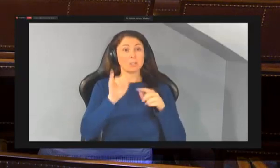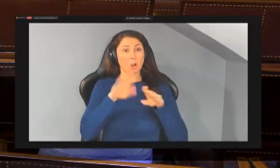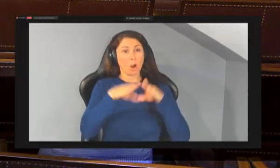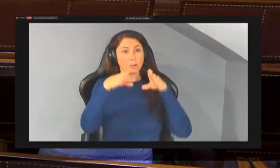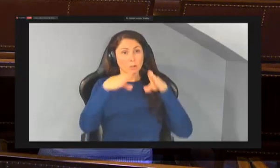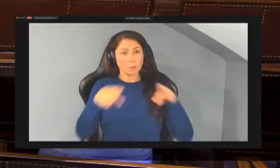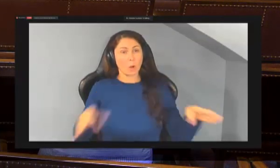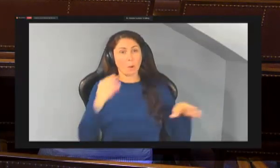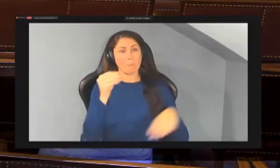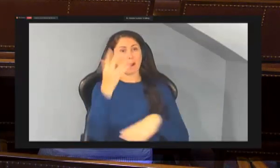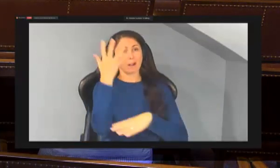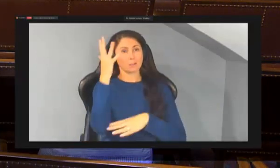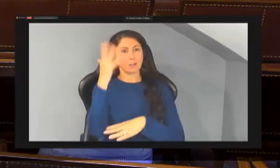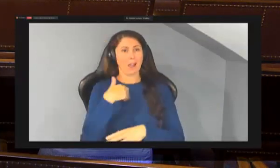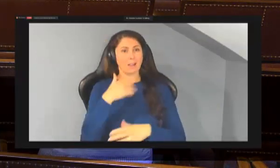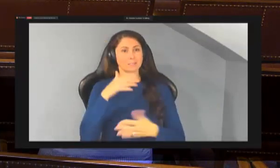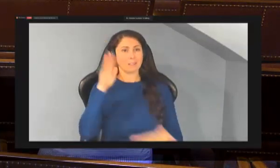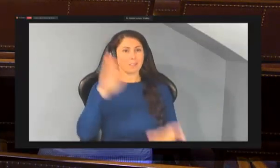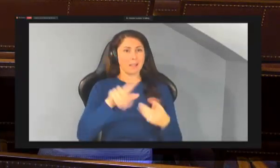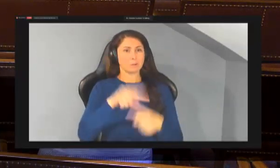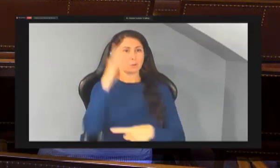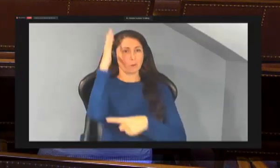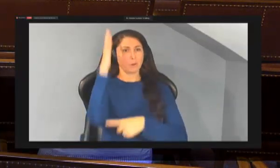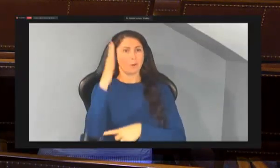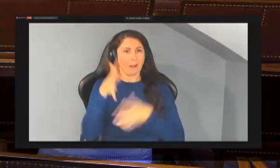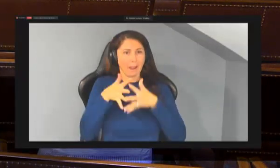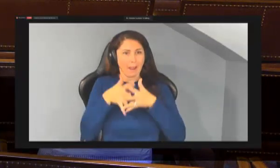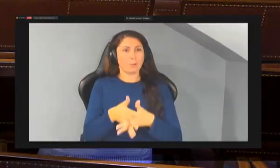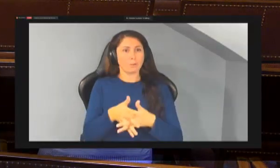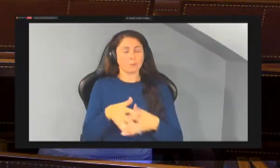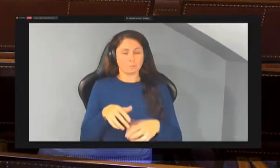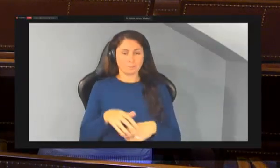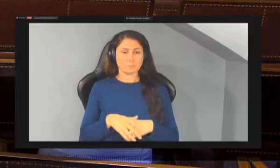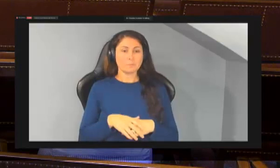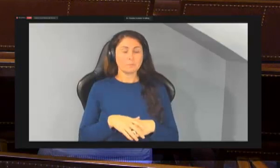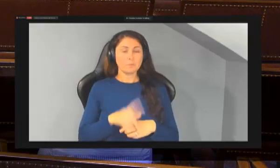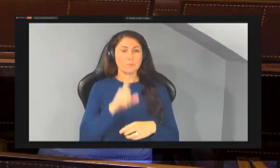trees have less to anchor them in the ground, leading to